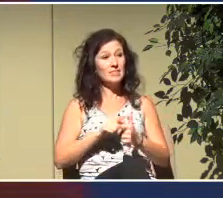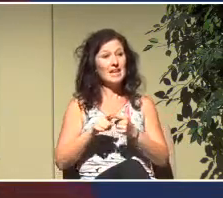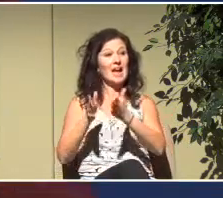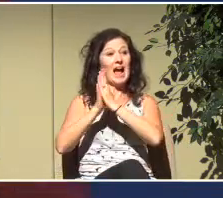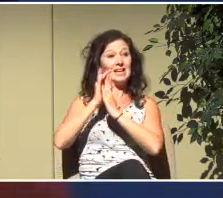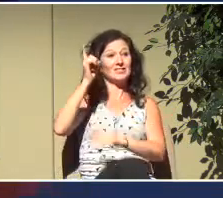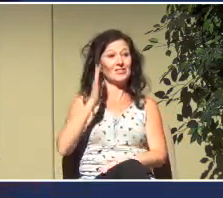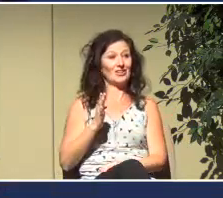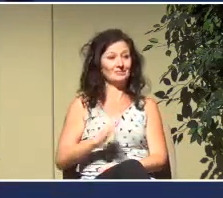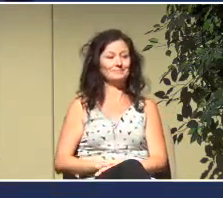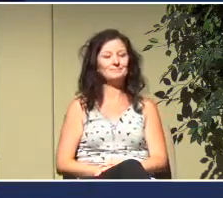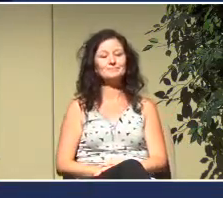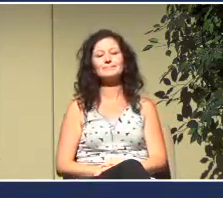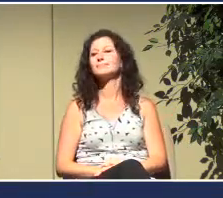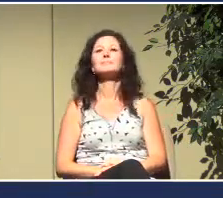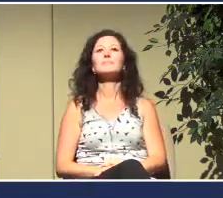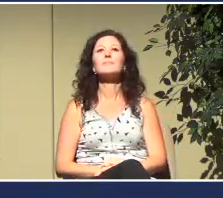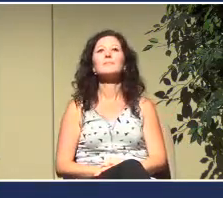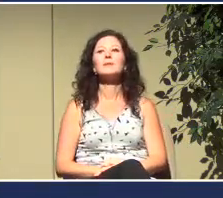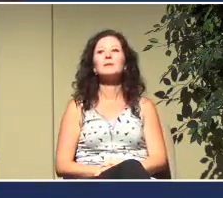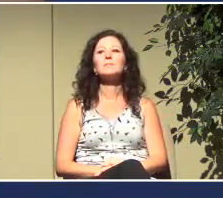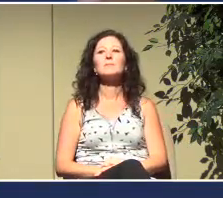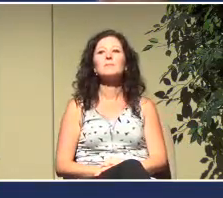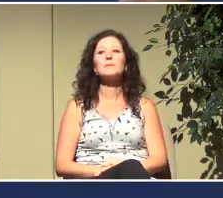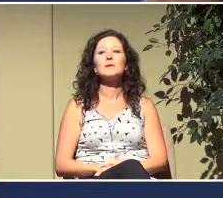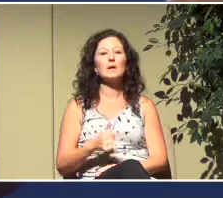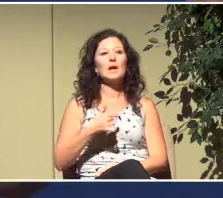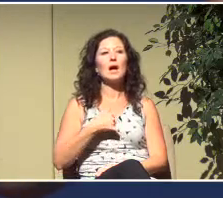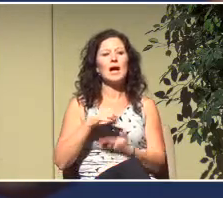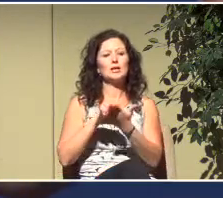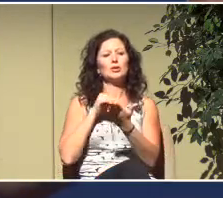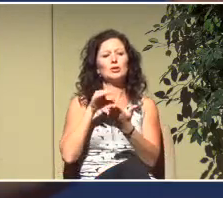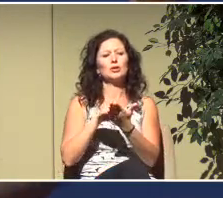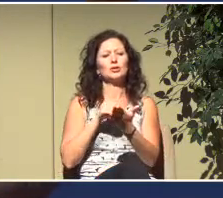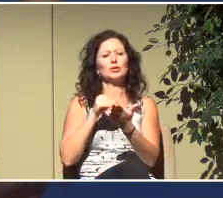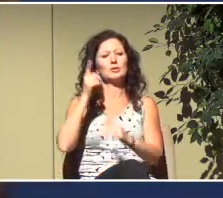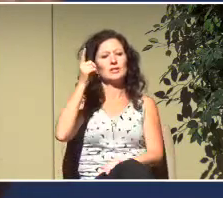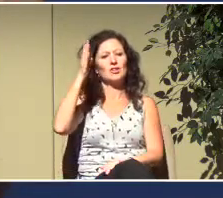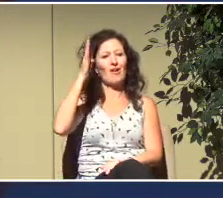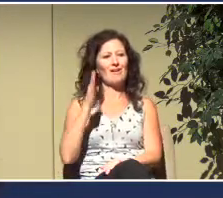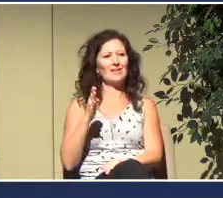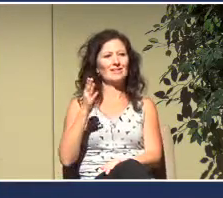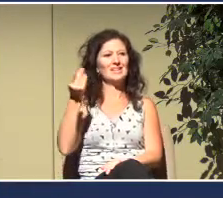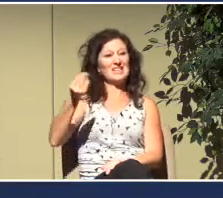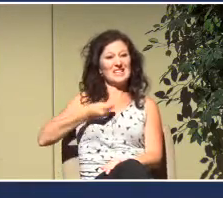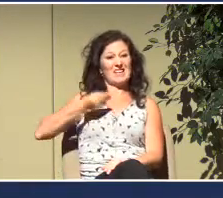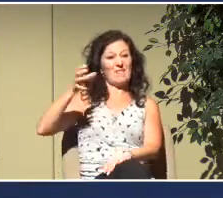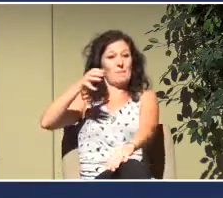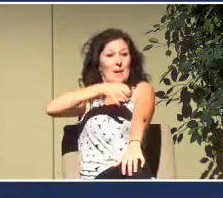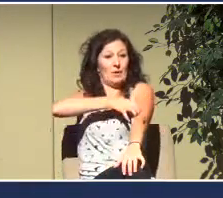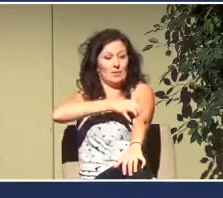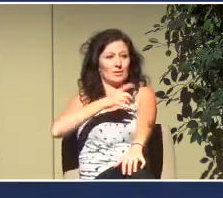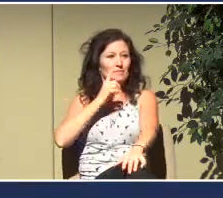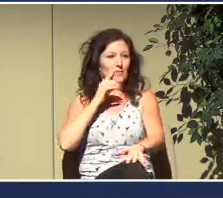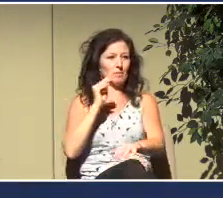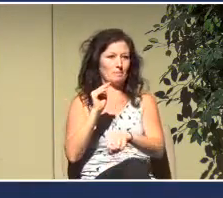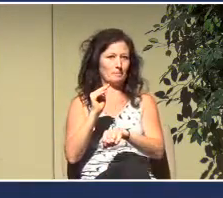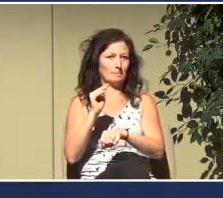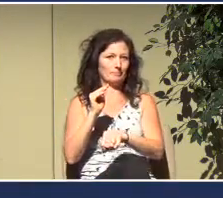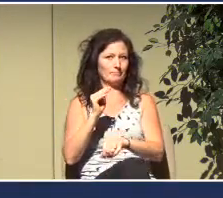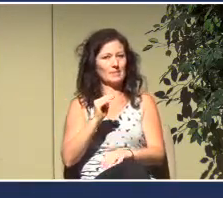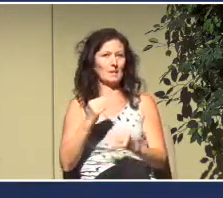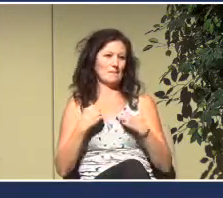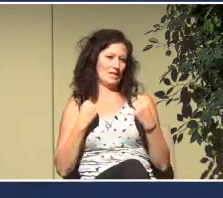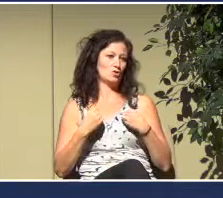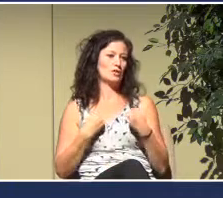Through my experience at Dunamis, learning about the Holy Spirit who empowers us for ministry, my personal relationship with not just the Father